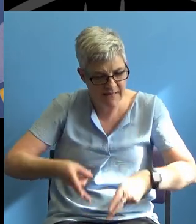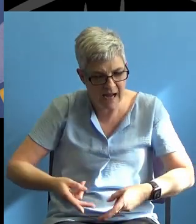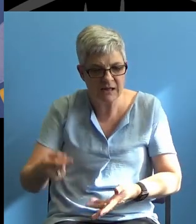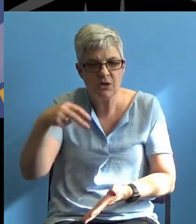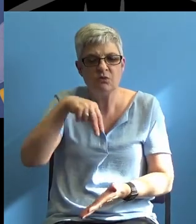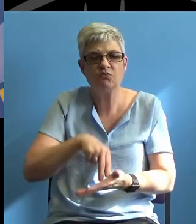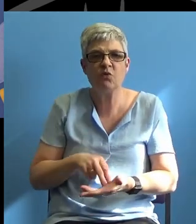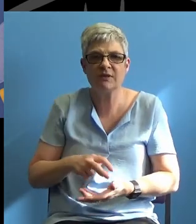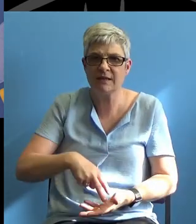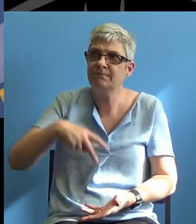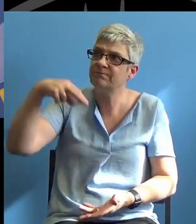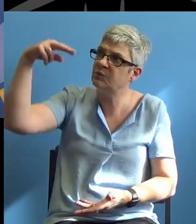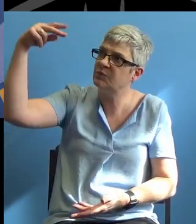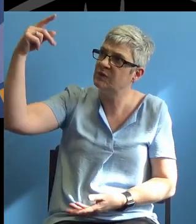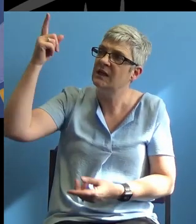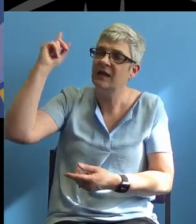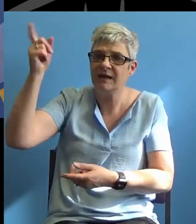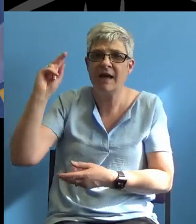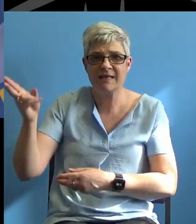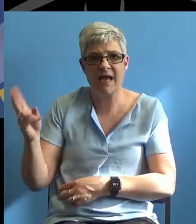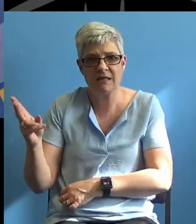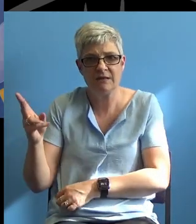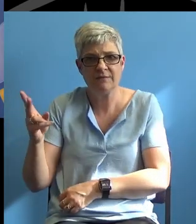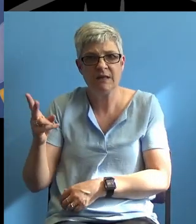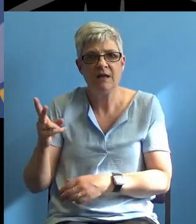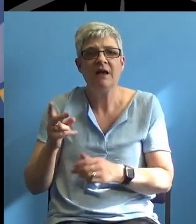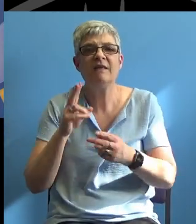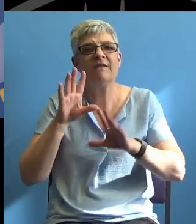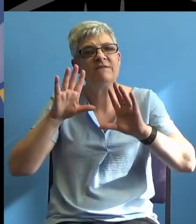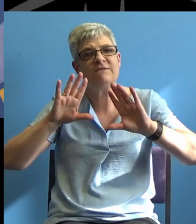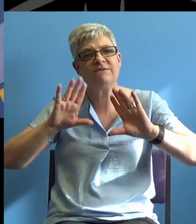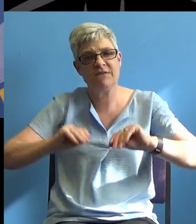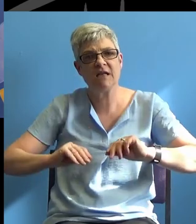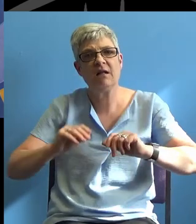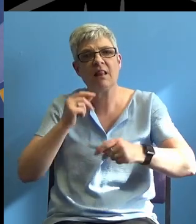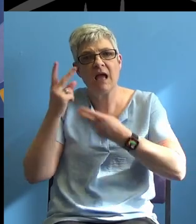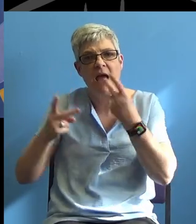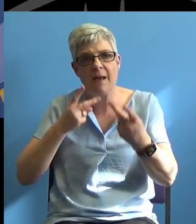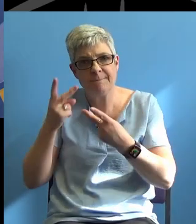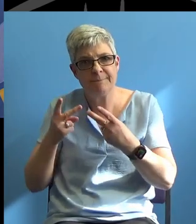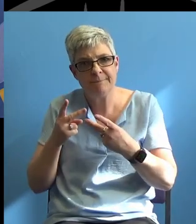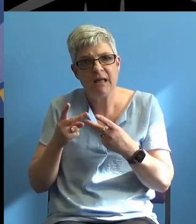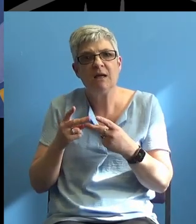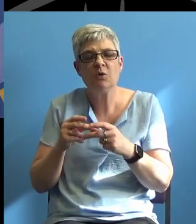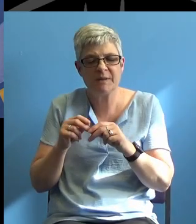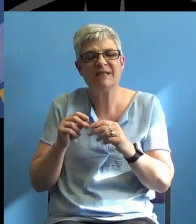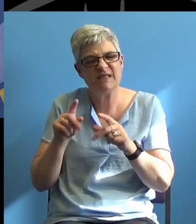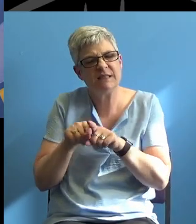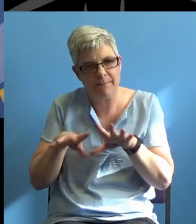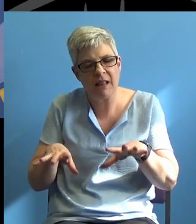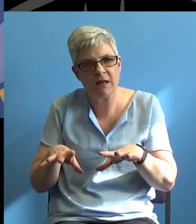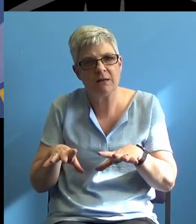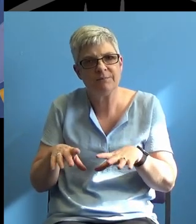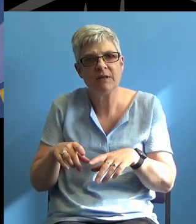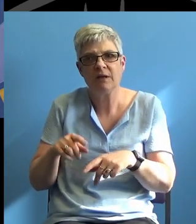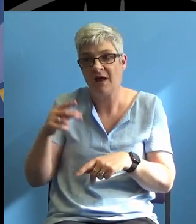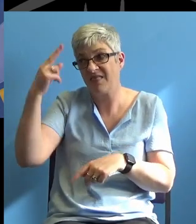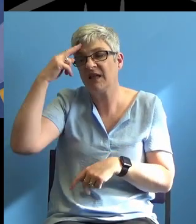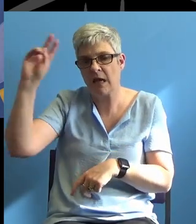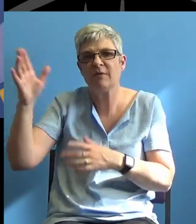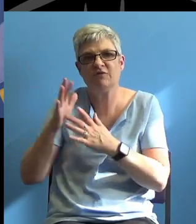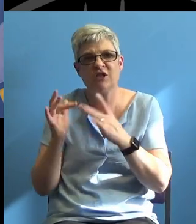ascended back to God for us. And our closing hymn will be in something of that same movement at the name of Jesus. Just before we